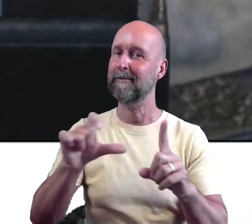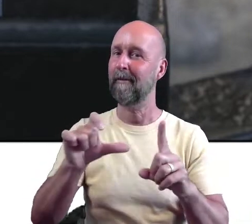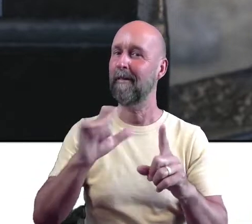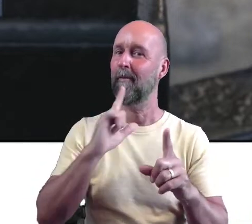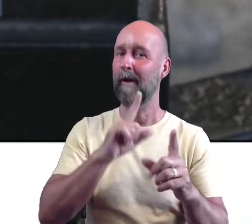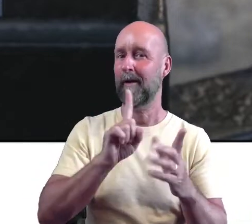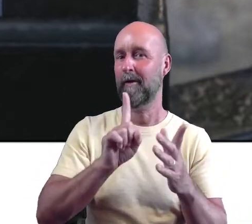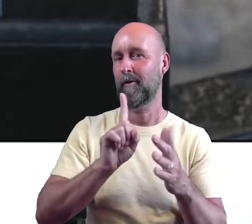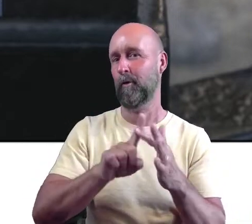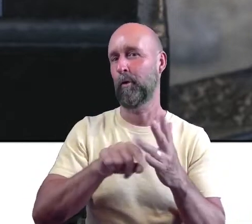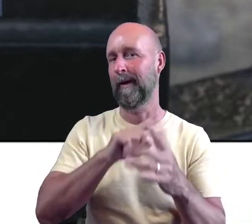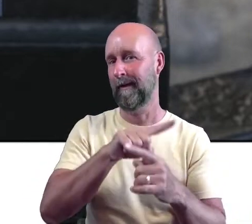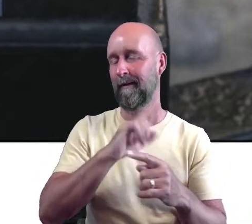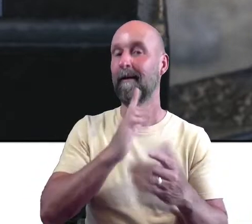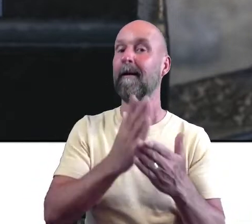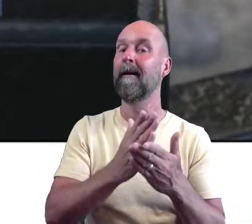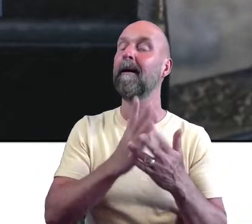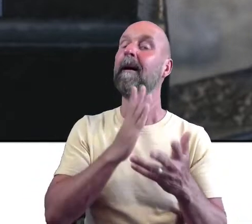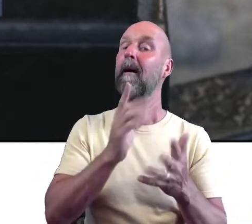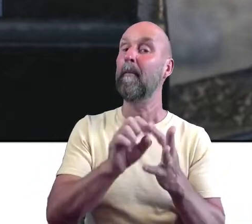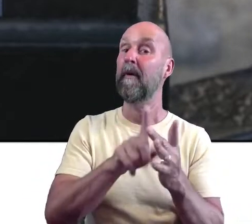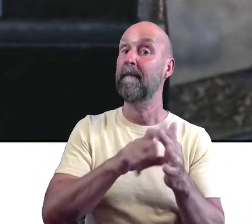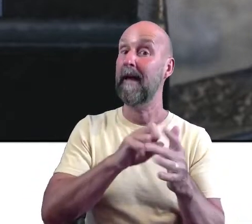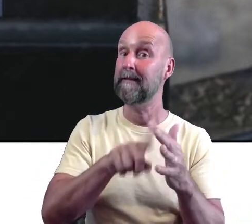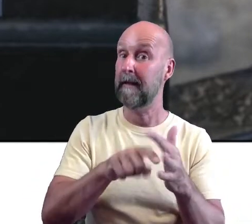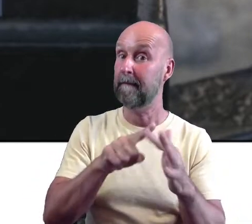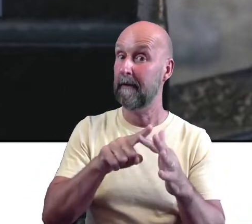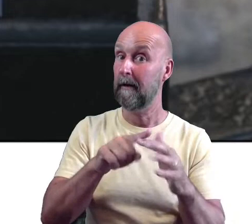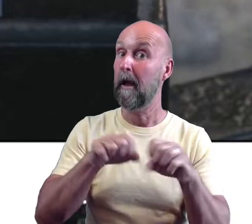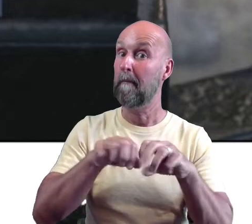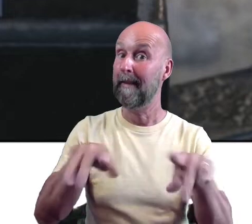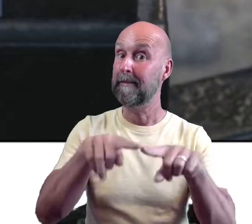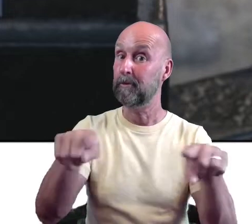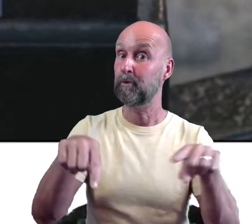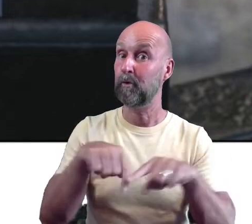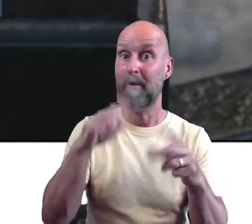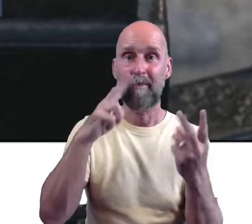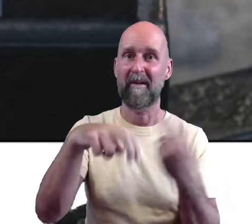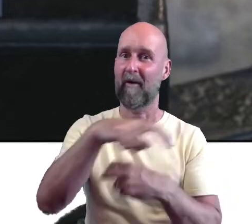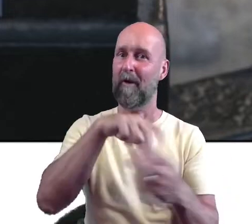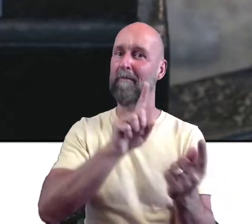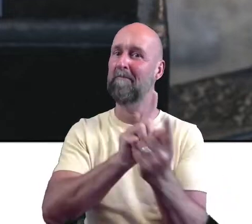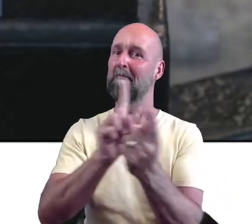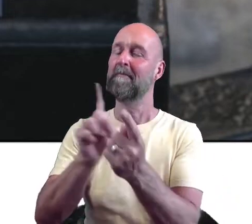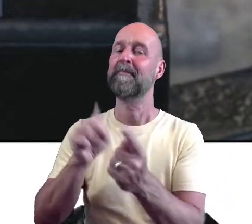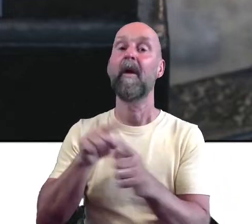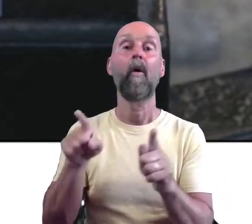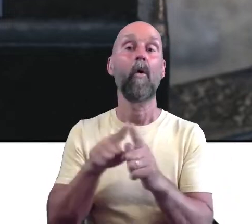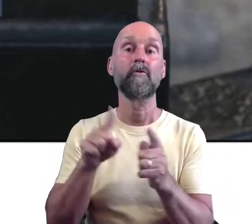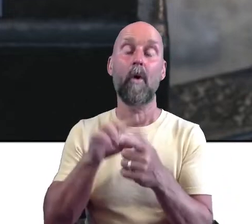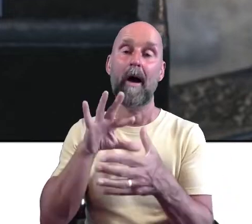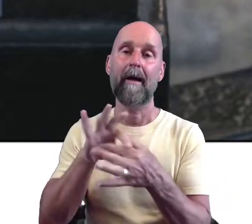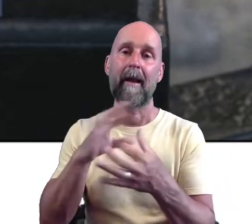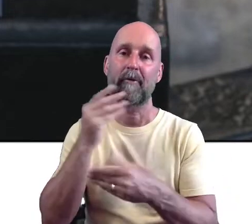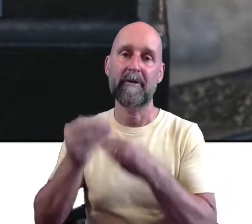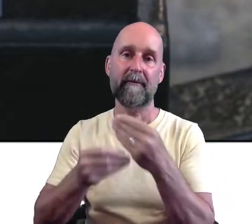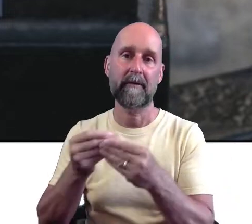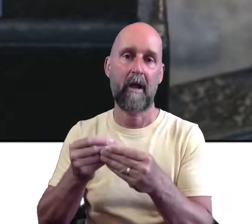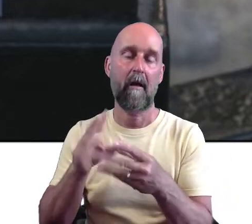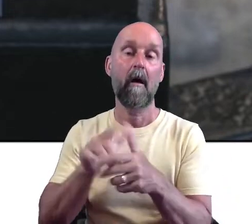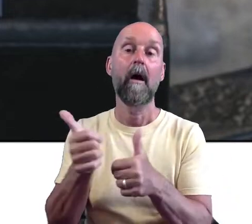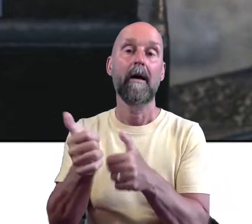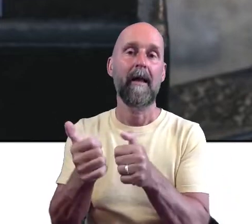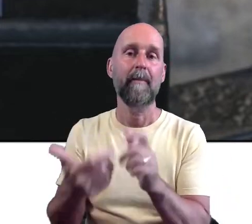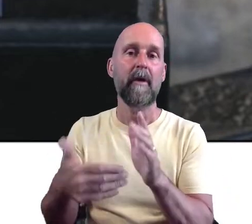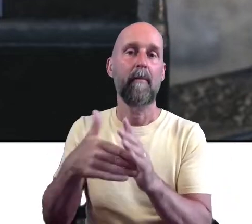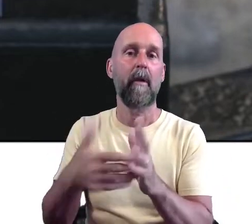I work in the Pervasive Media Studio, so you might have seen me around. But I'm also a narrative designer for games and other interactive